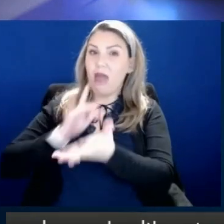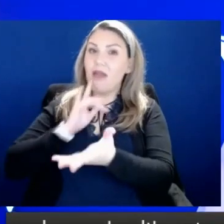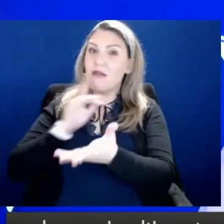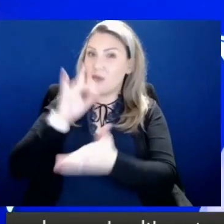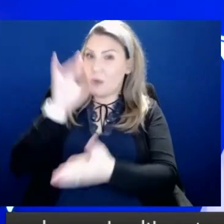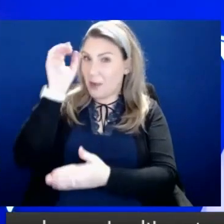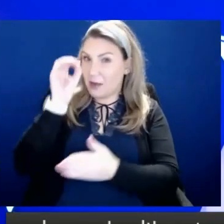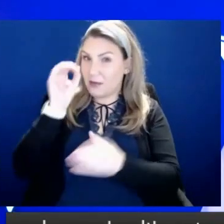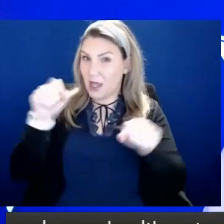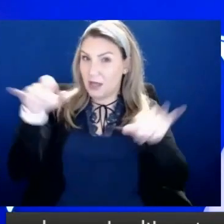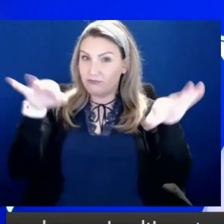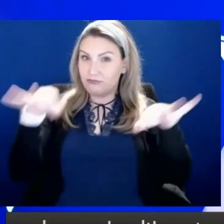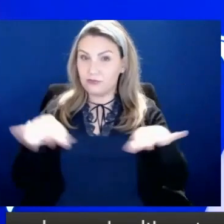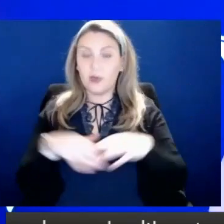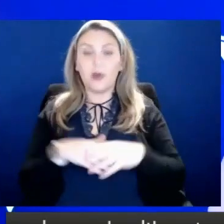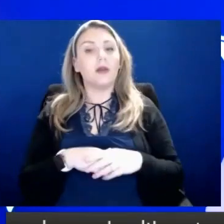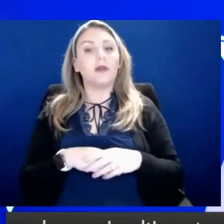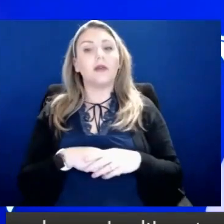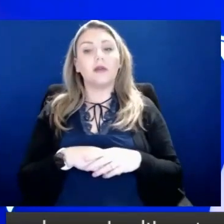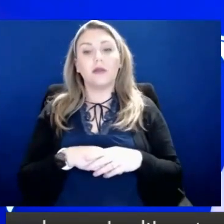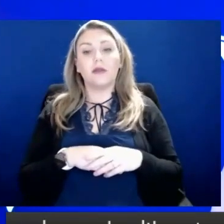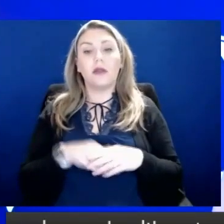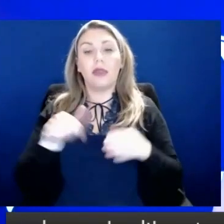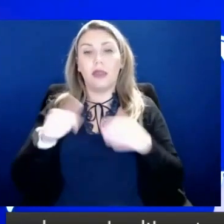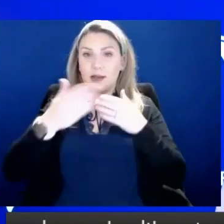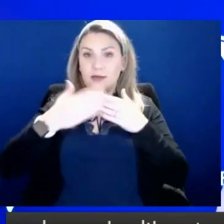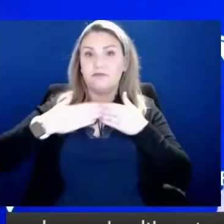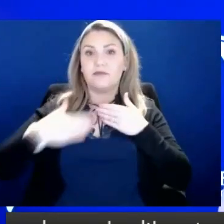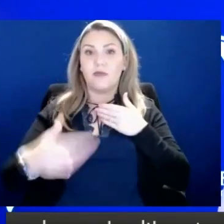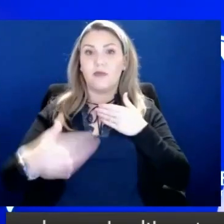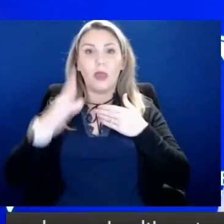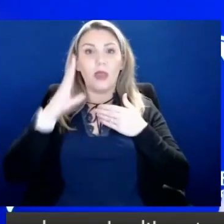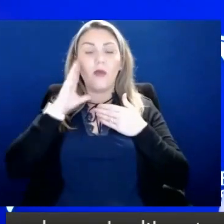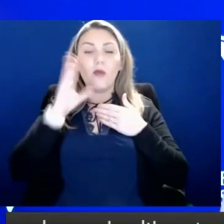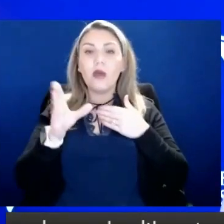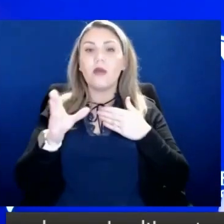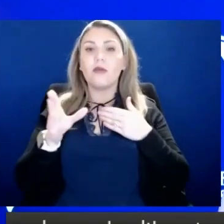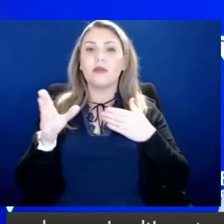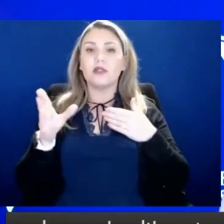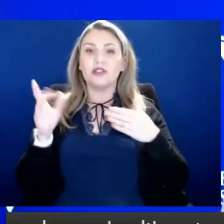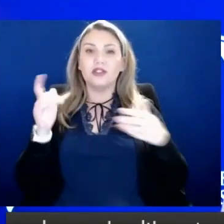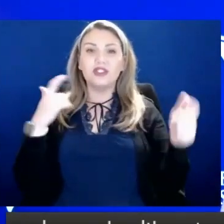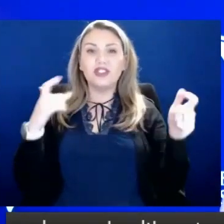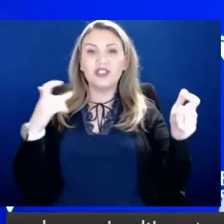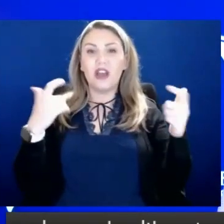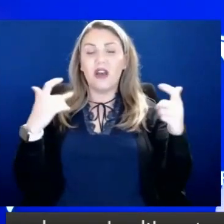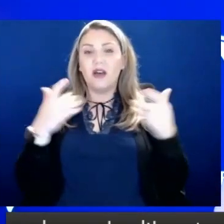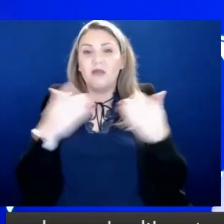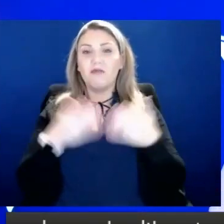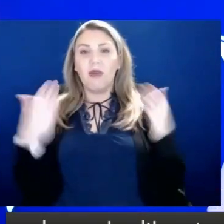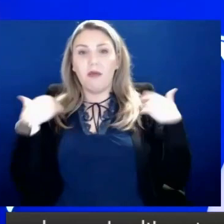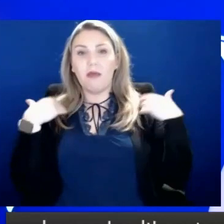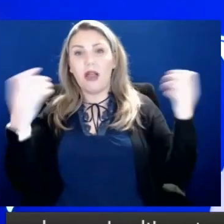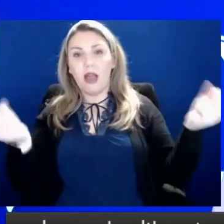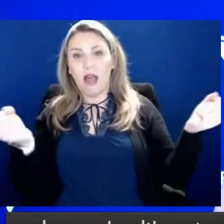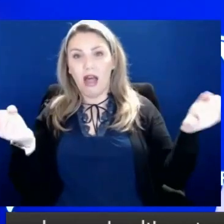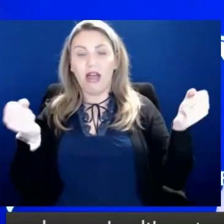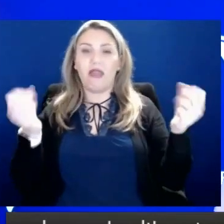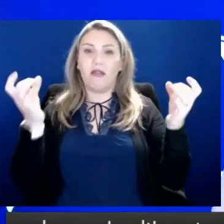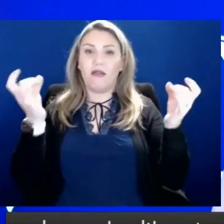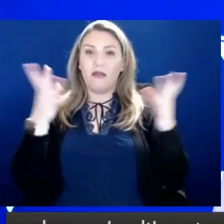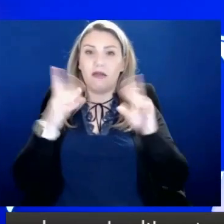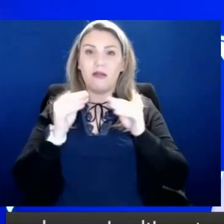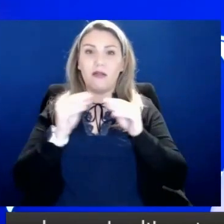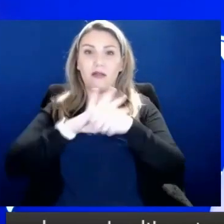I mean, certainly this moving forward is going to be a huge public health epidemic. It will be an individual health